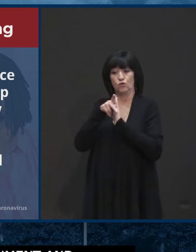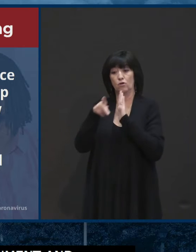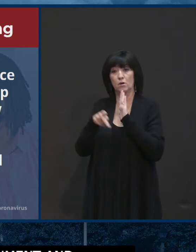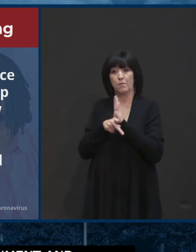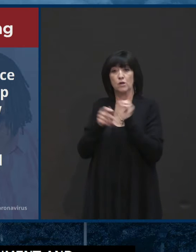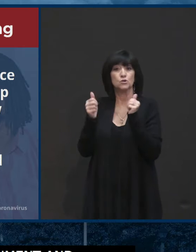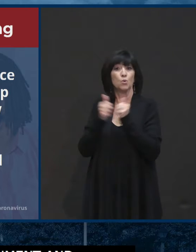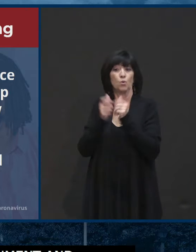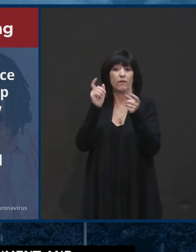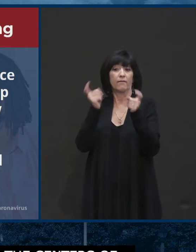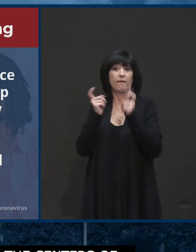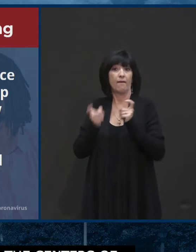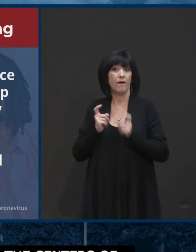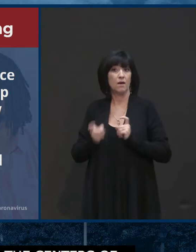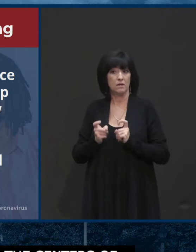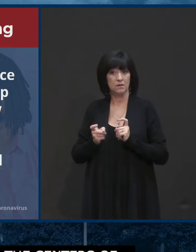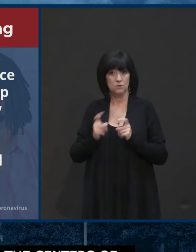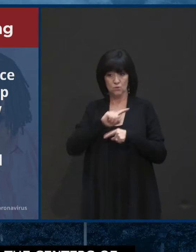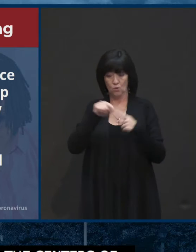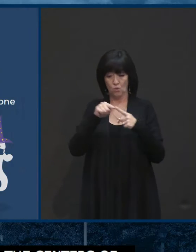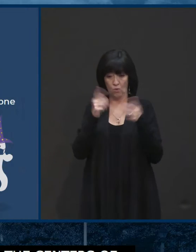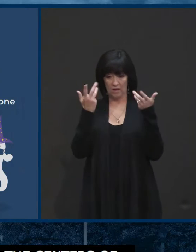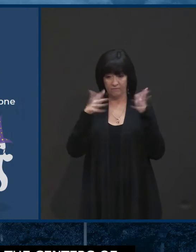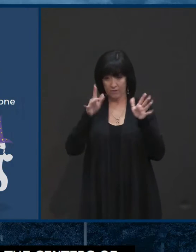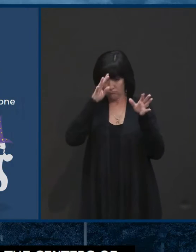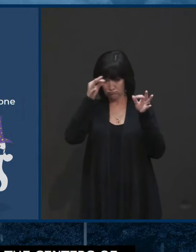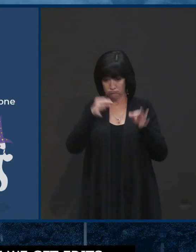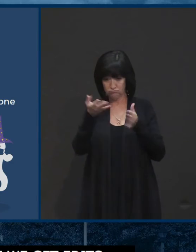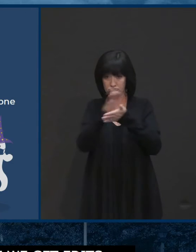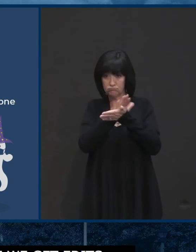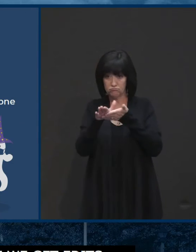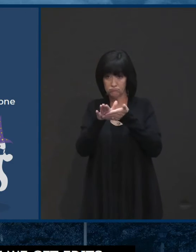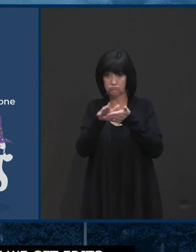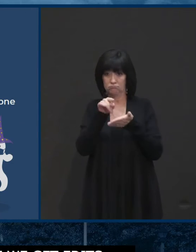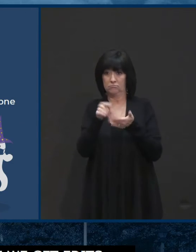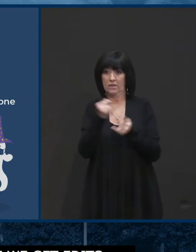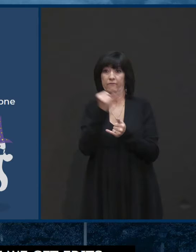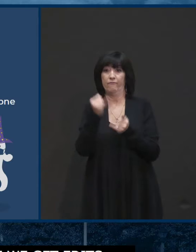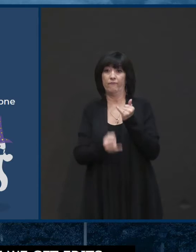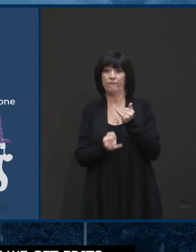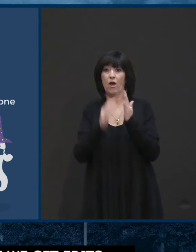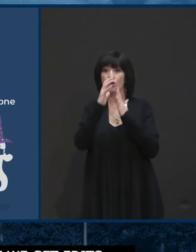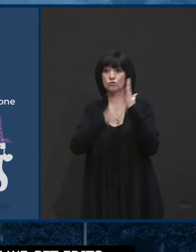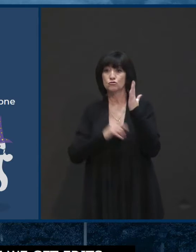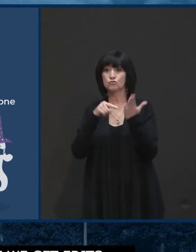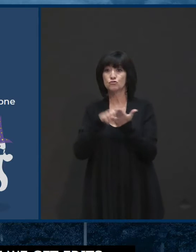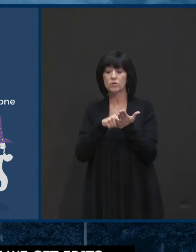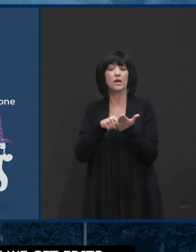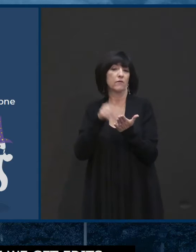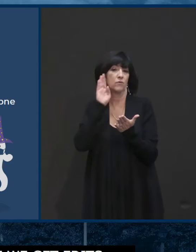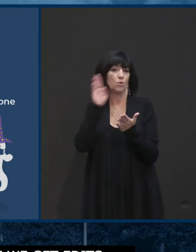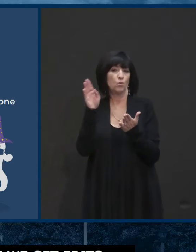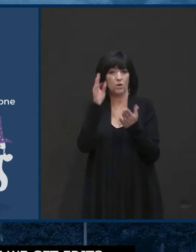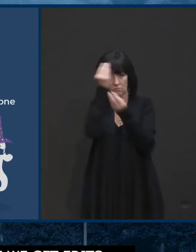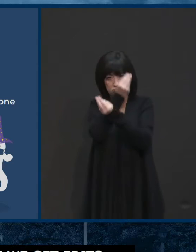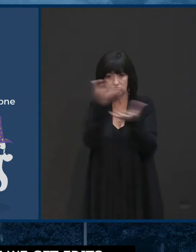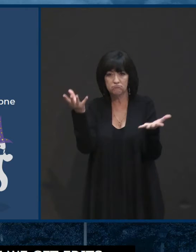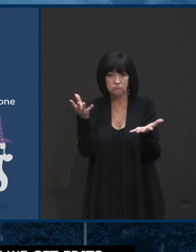that publicly available as well. And then finally, we just want to touch on safe